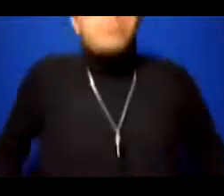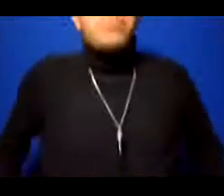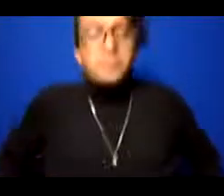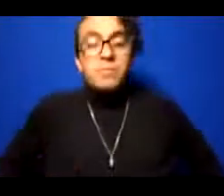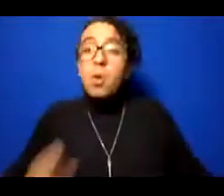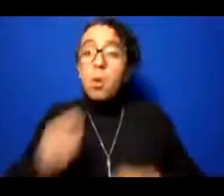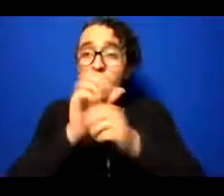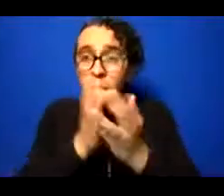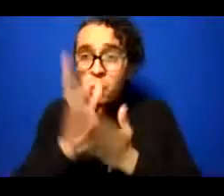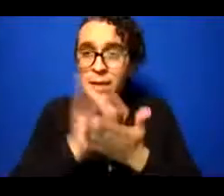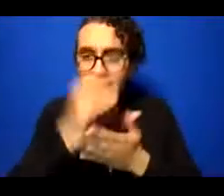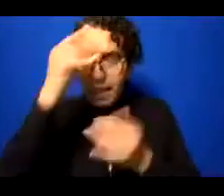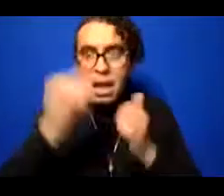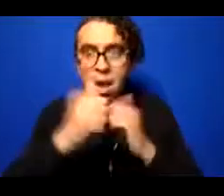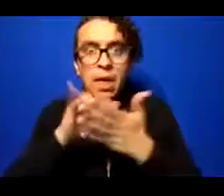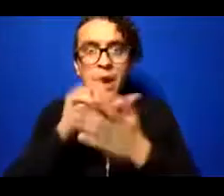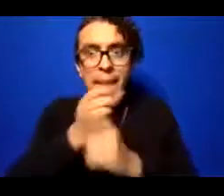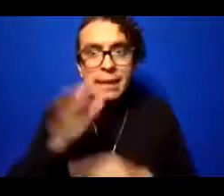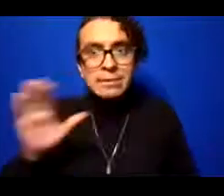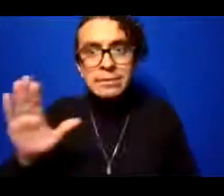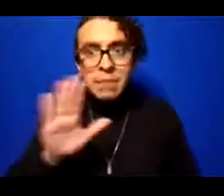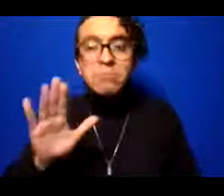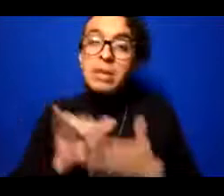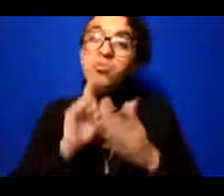that impacts them emotionally is really important.